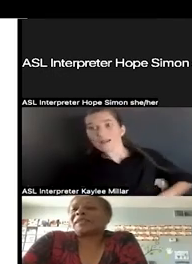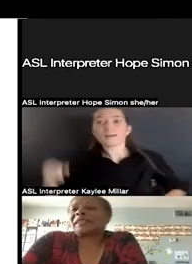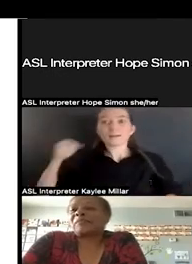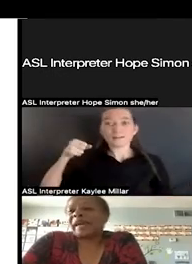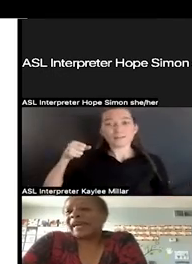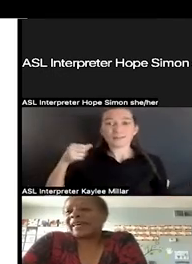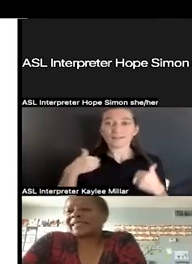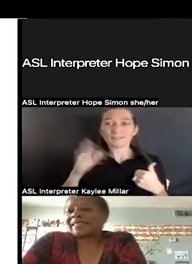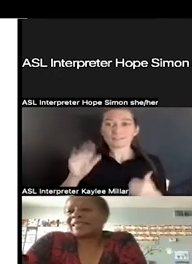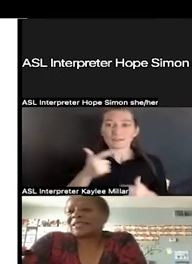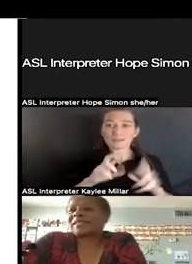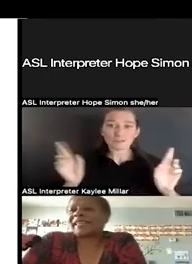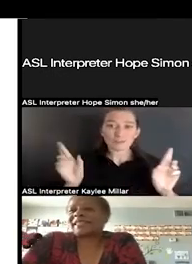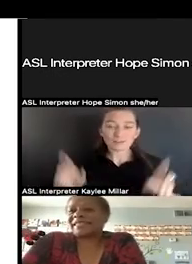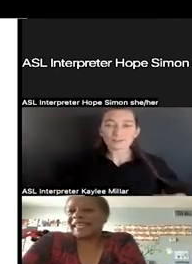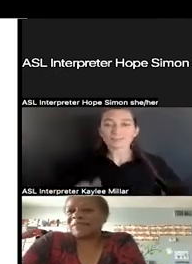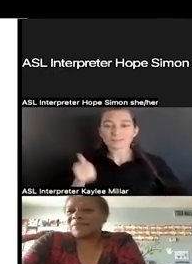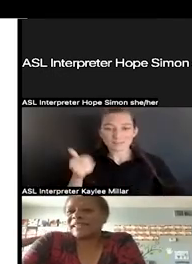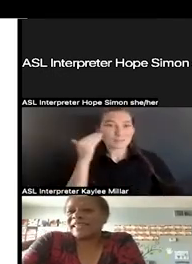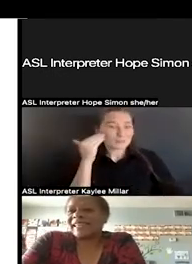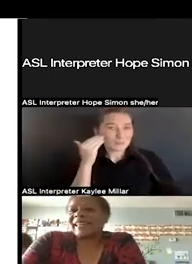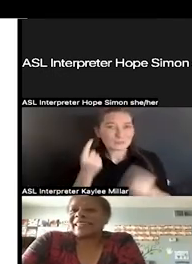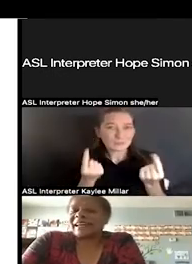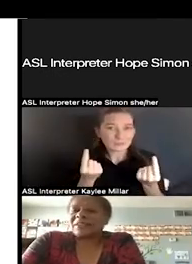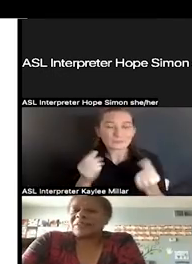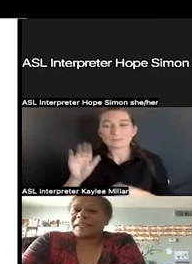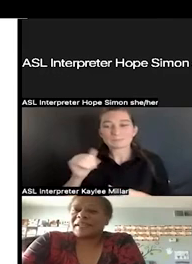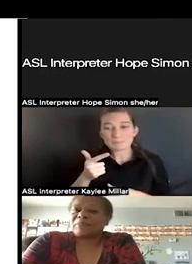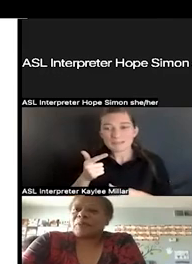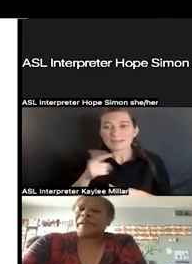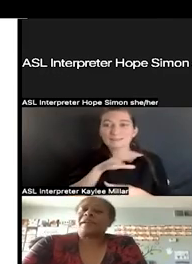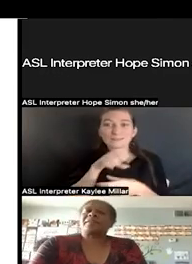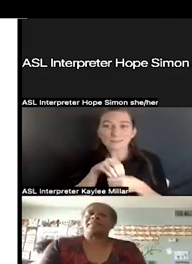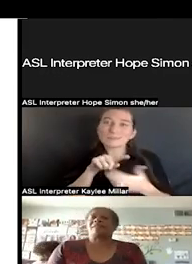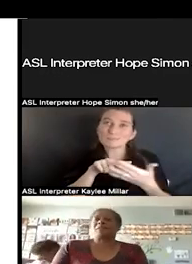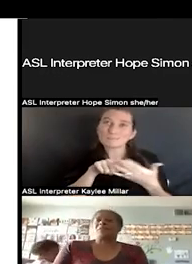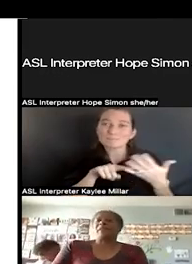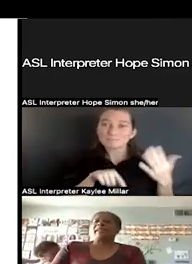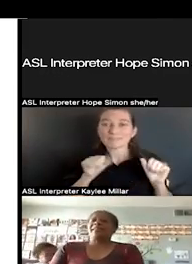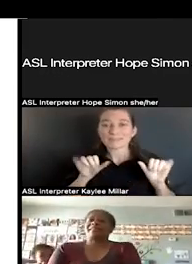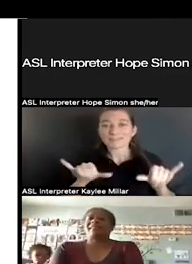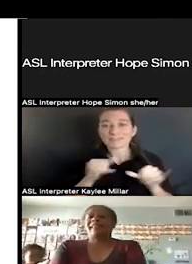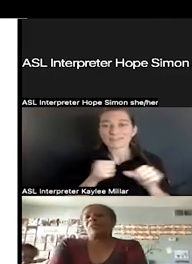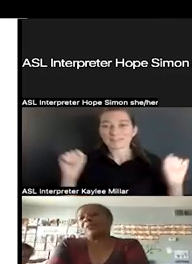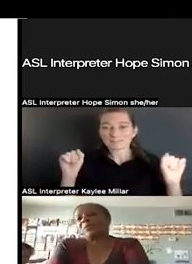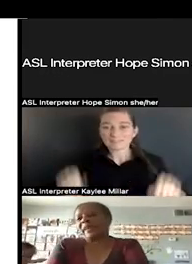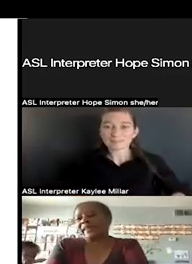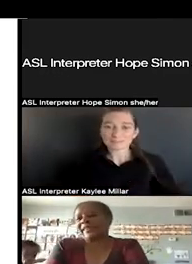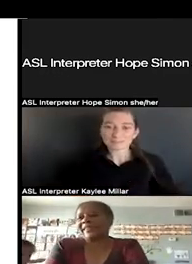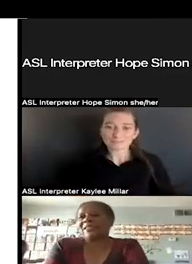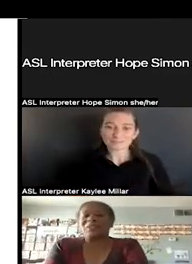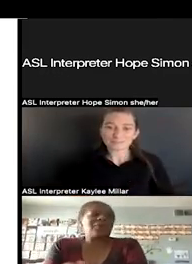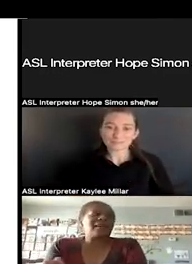to put in their bags to stay safe and how to prepare themselves during an